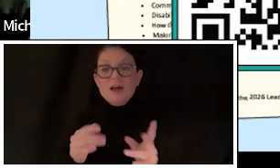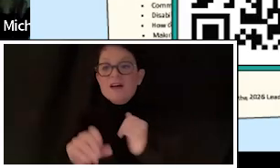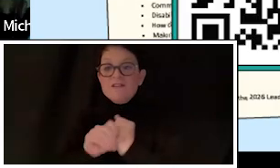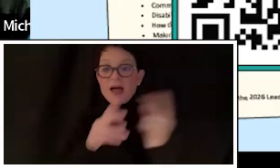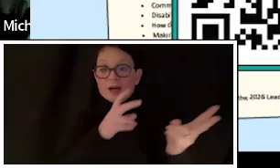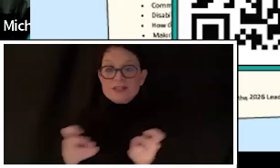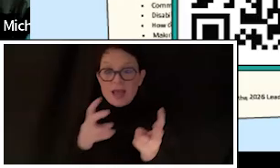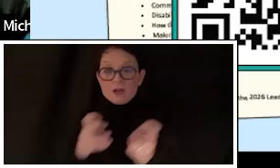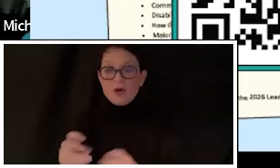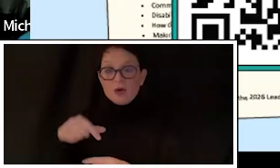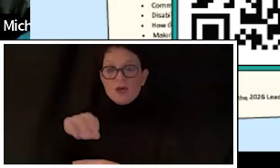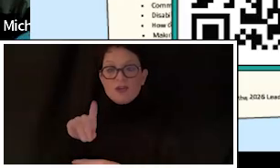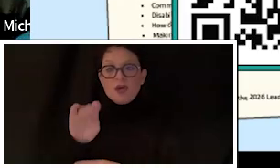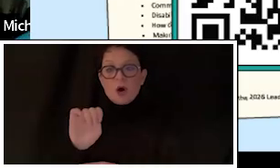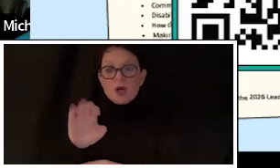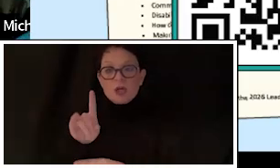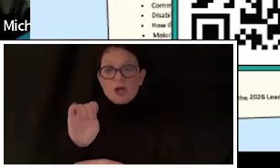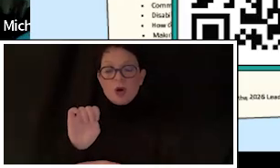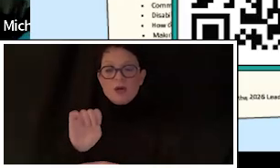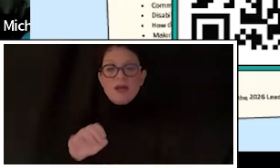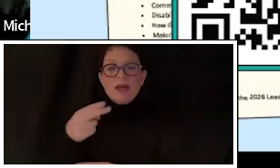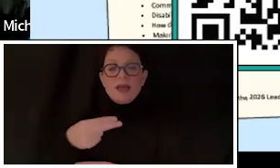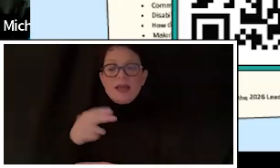flyer, use the QR code to visit